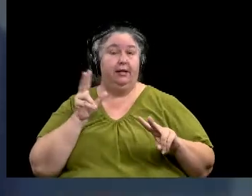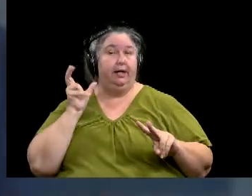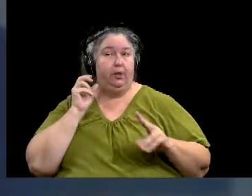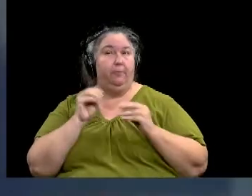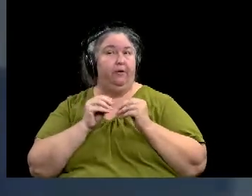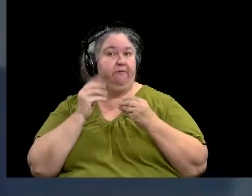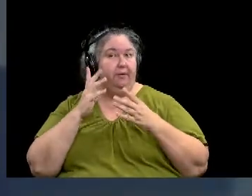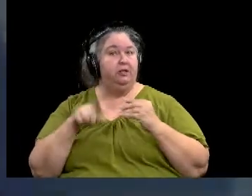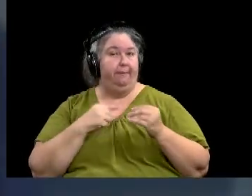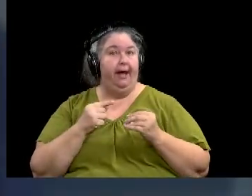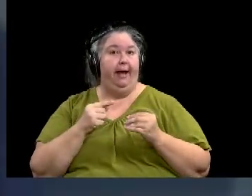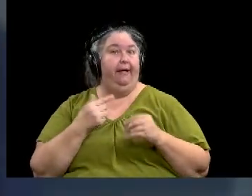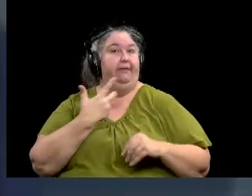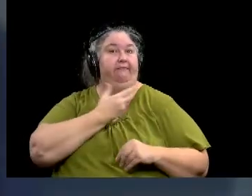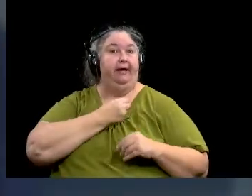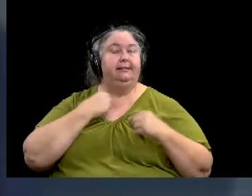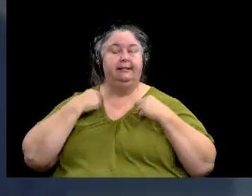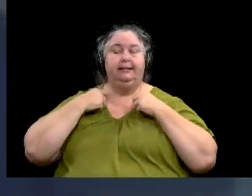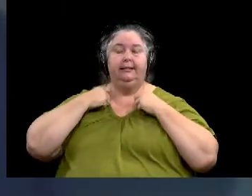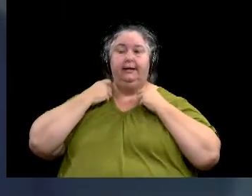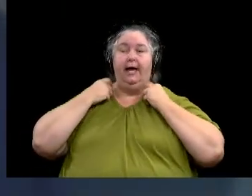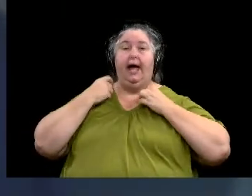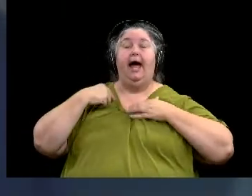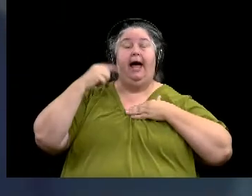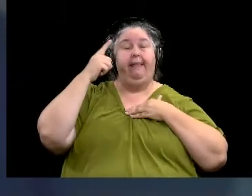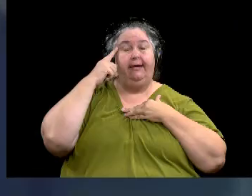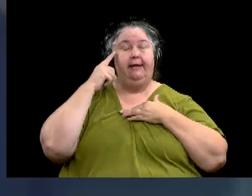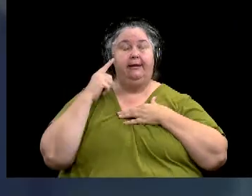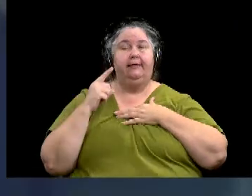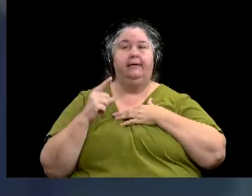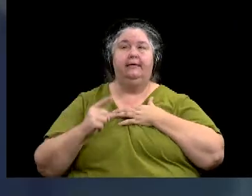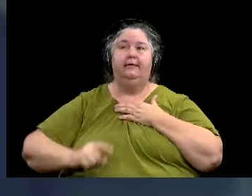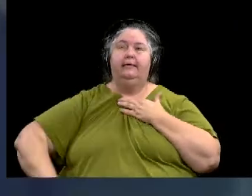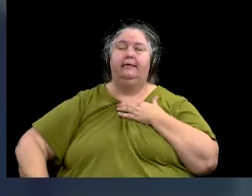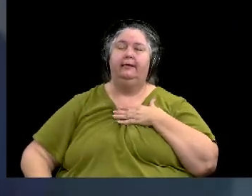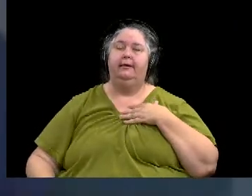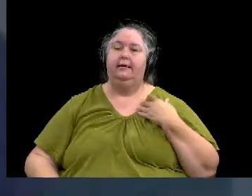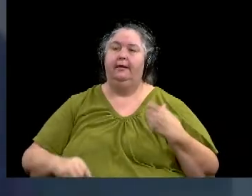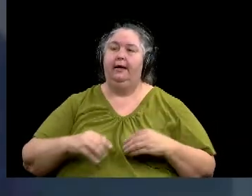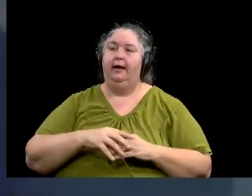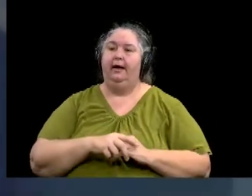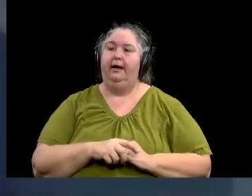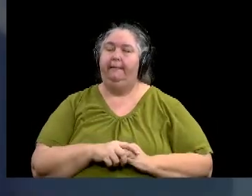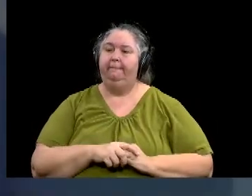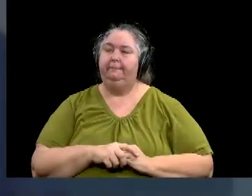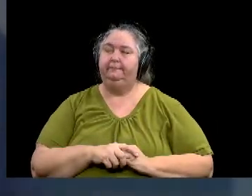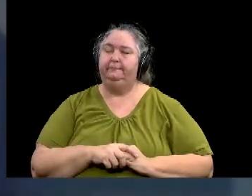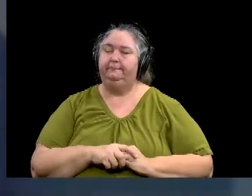in the meantime, with the Christmas holidays coming